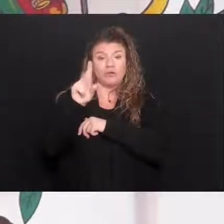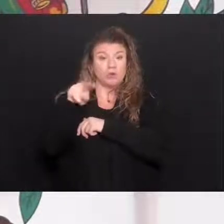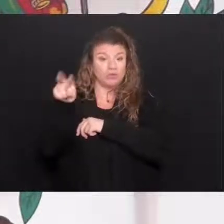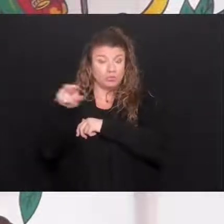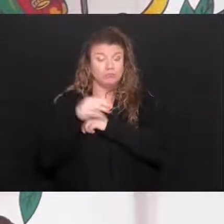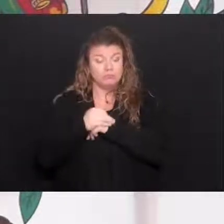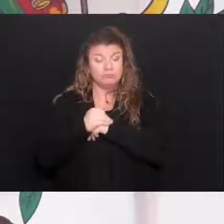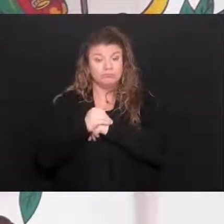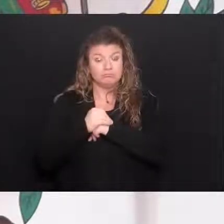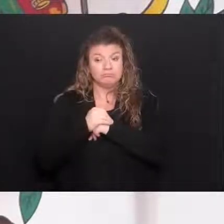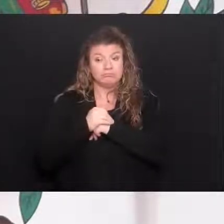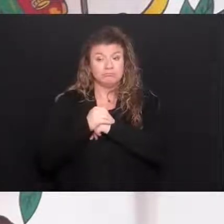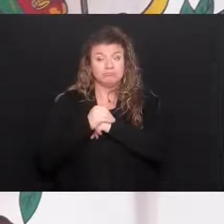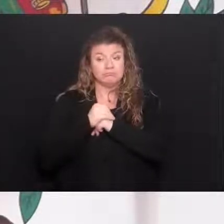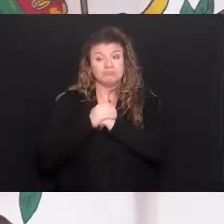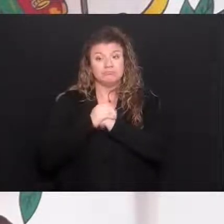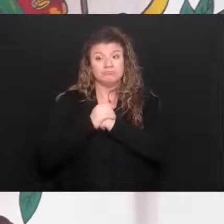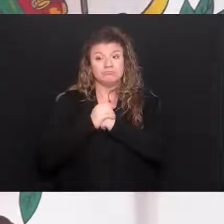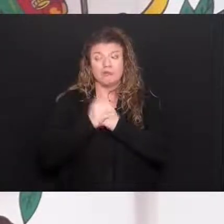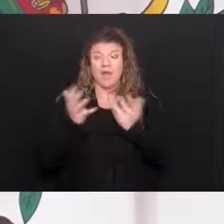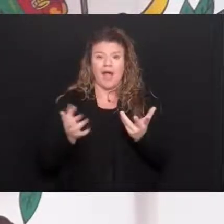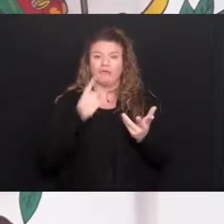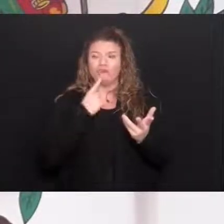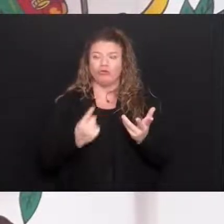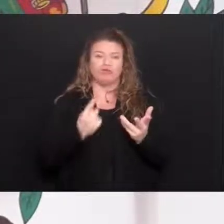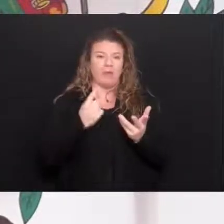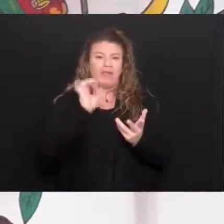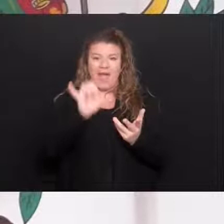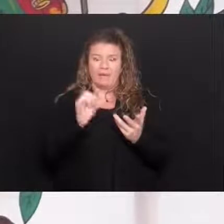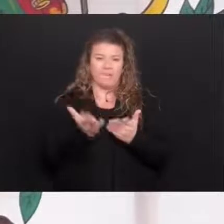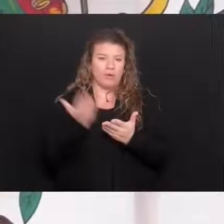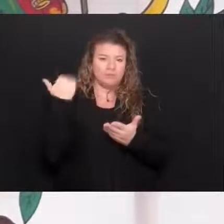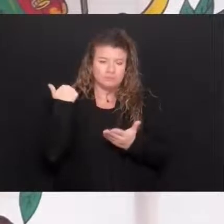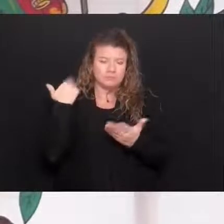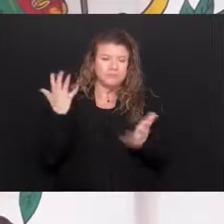2022, and so I've told you about all that.